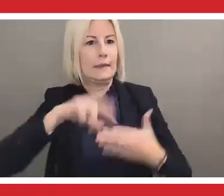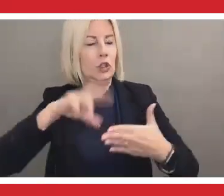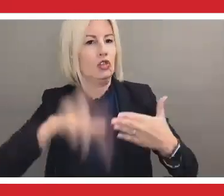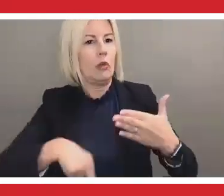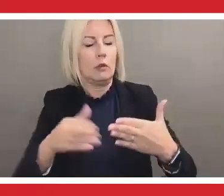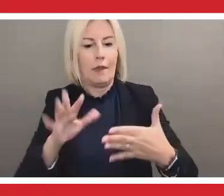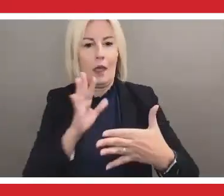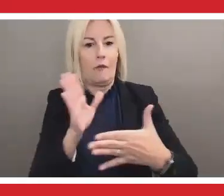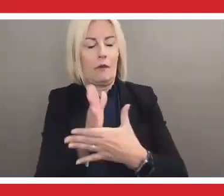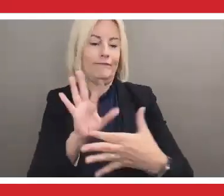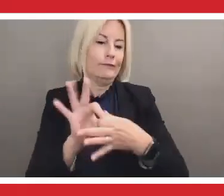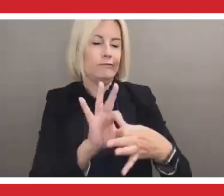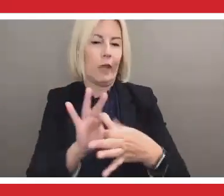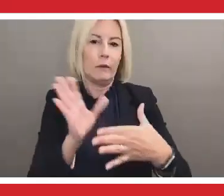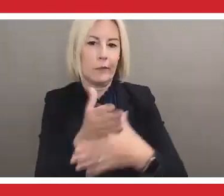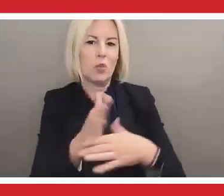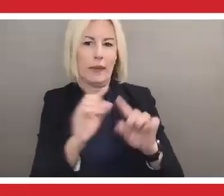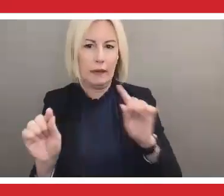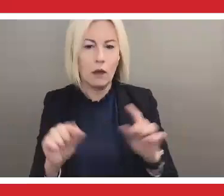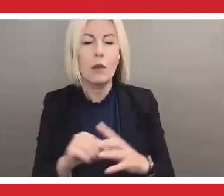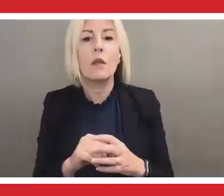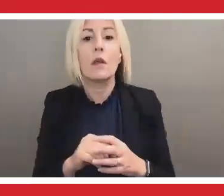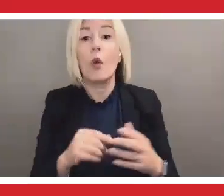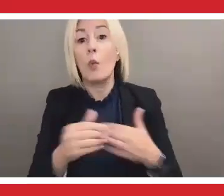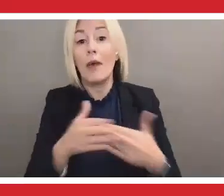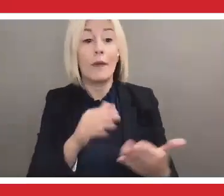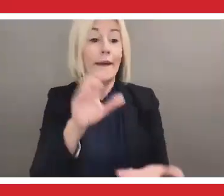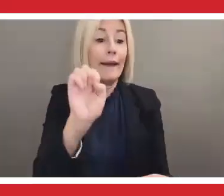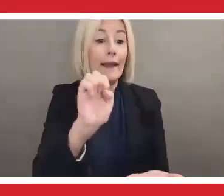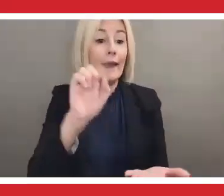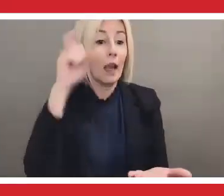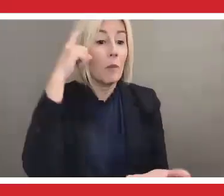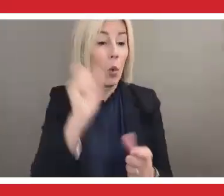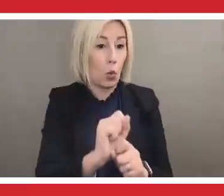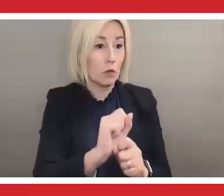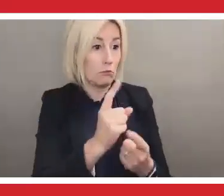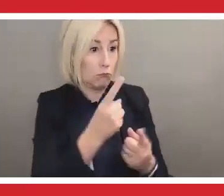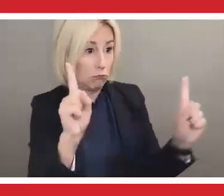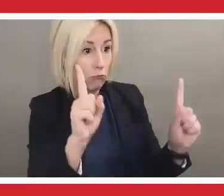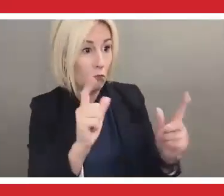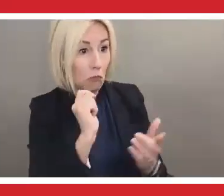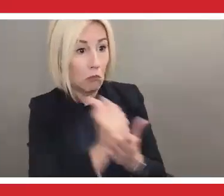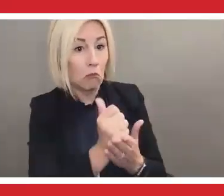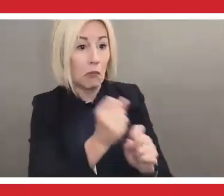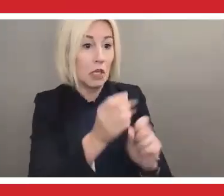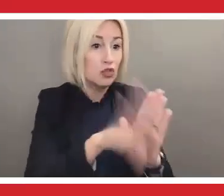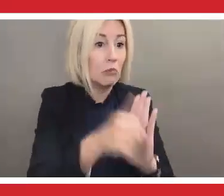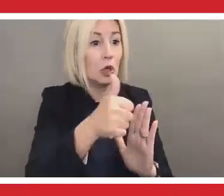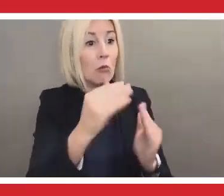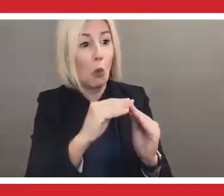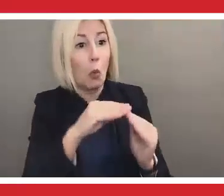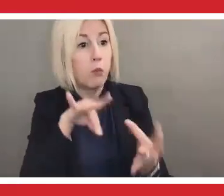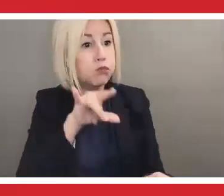and the state. So whether e-government works for the benefit of government, making it cheaper and more efficient, for example, or for the benefit